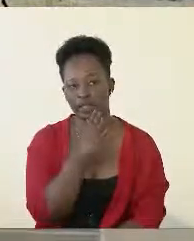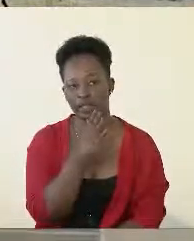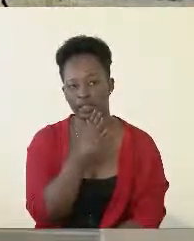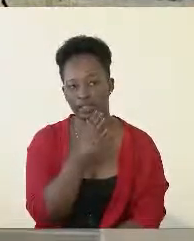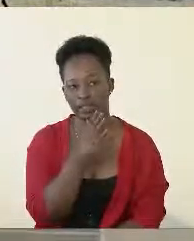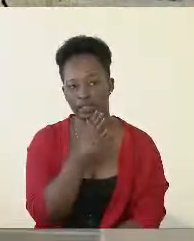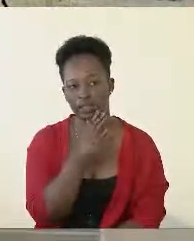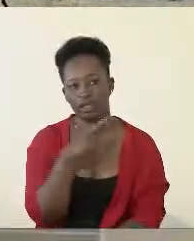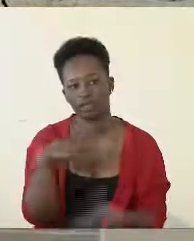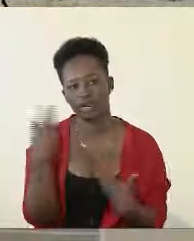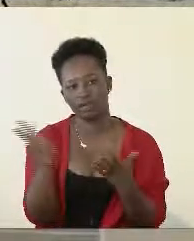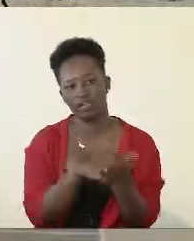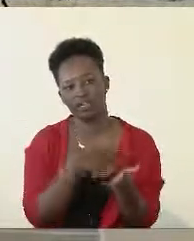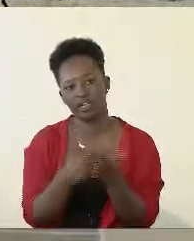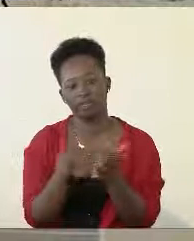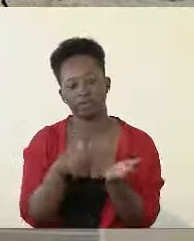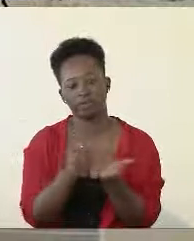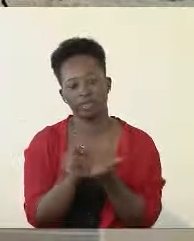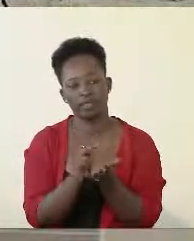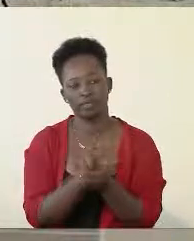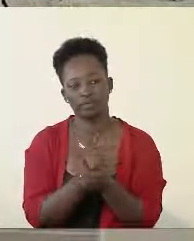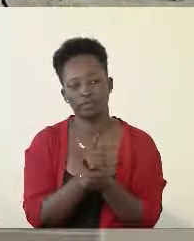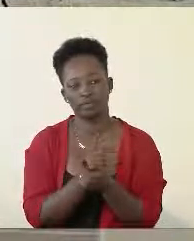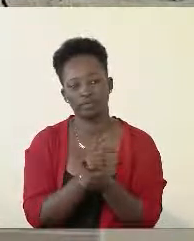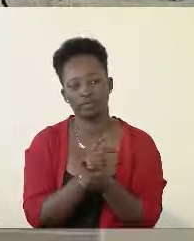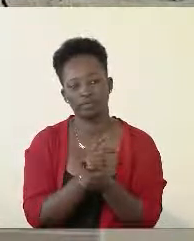pay its creditors.